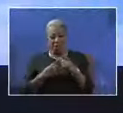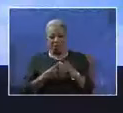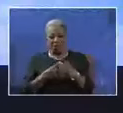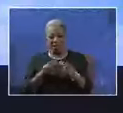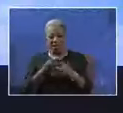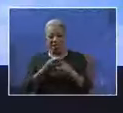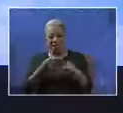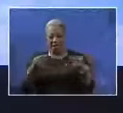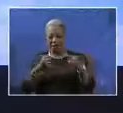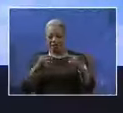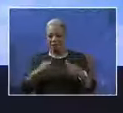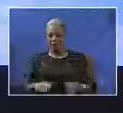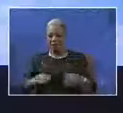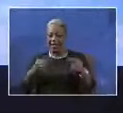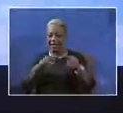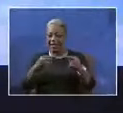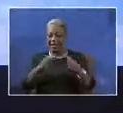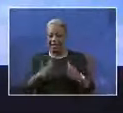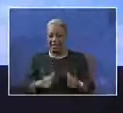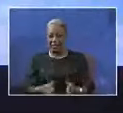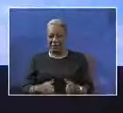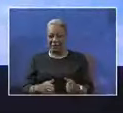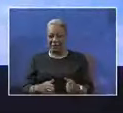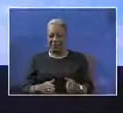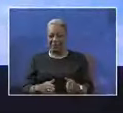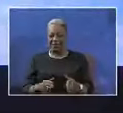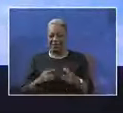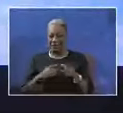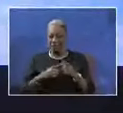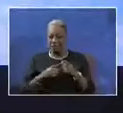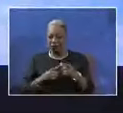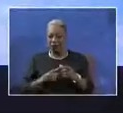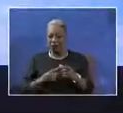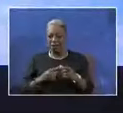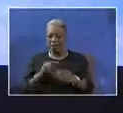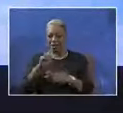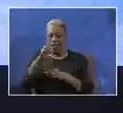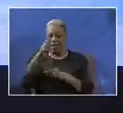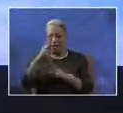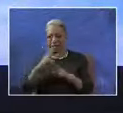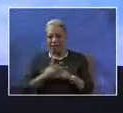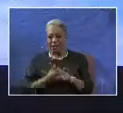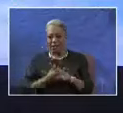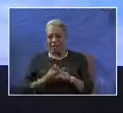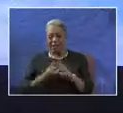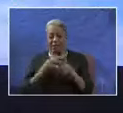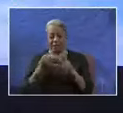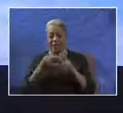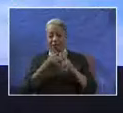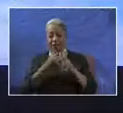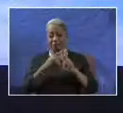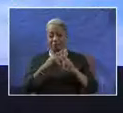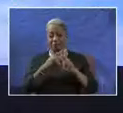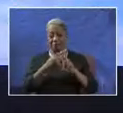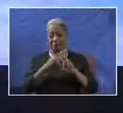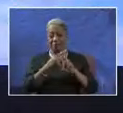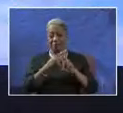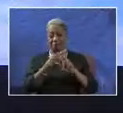you, like maybe it could be the Philistines. You got to run for them for 3 months. Or you can have